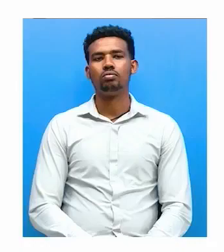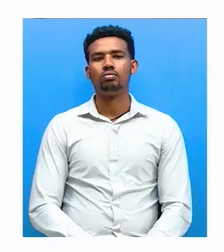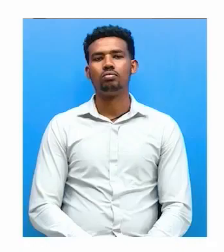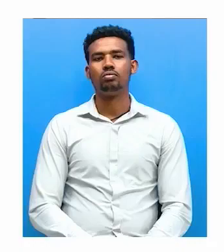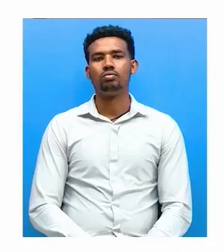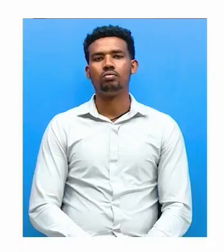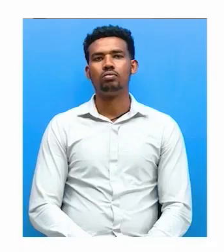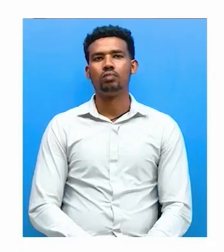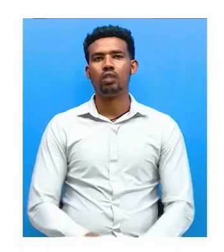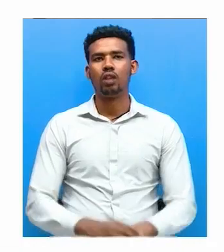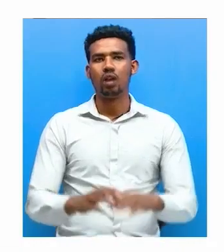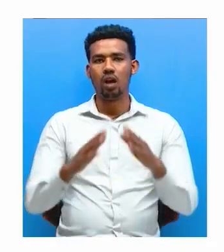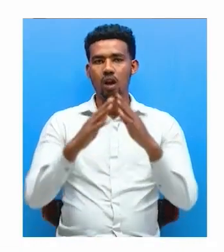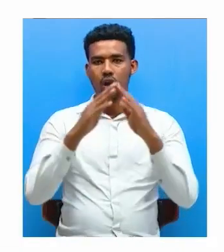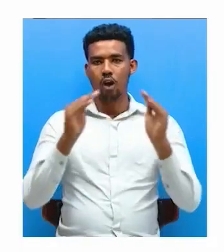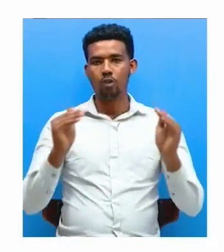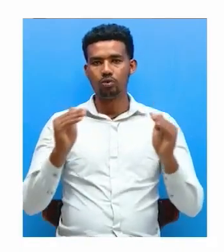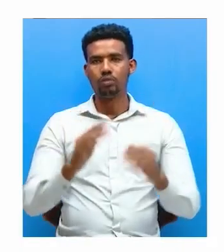house.